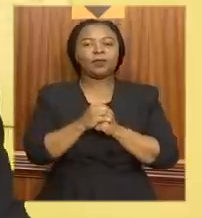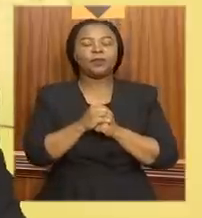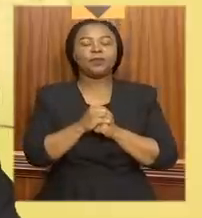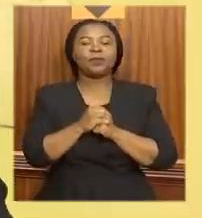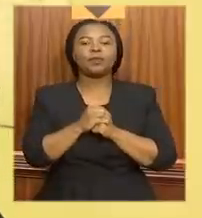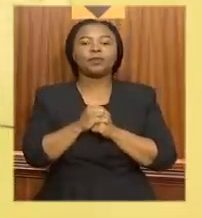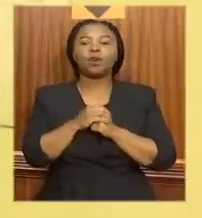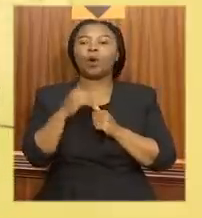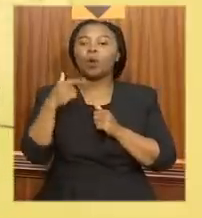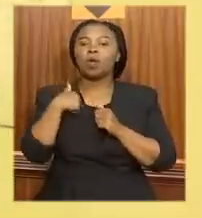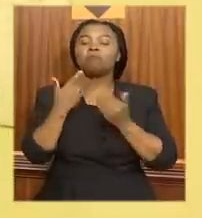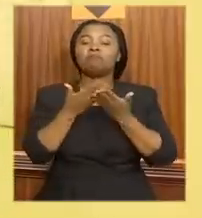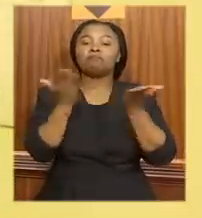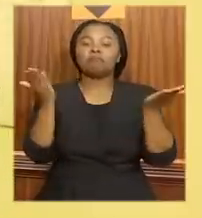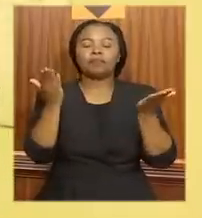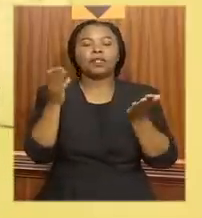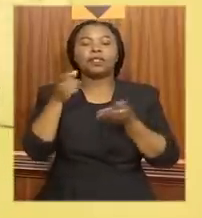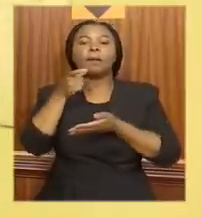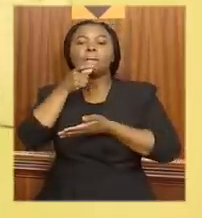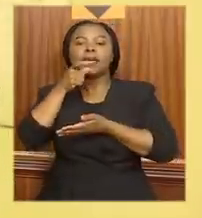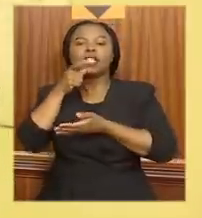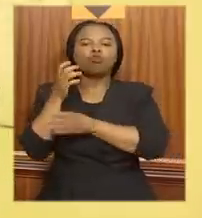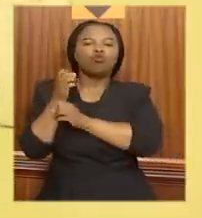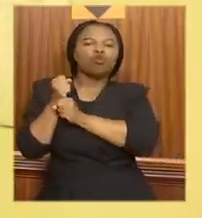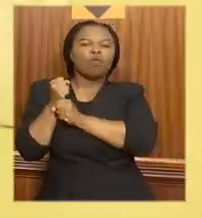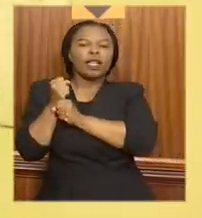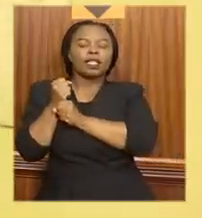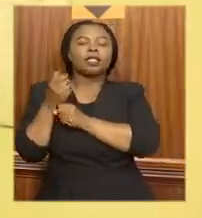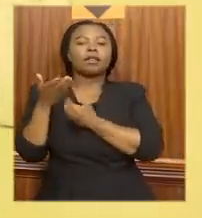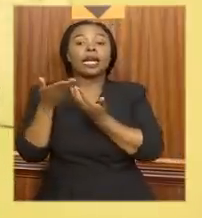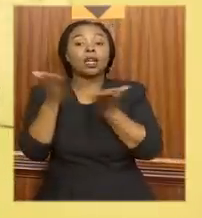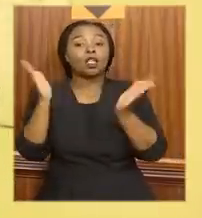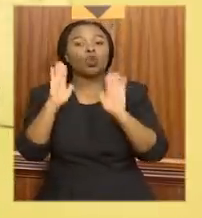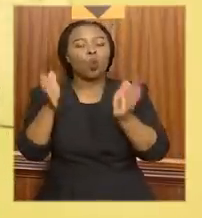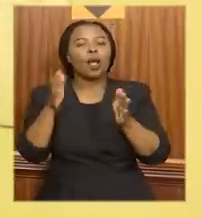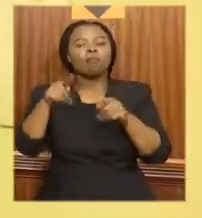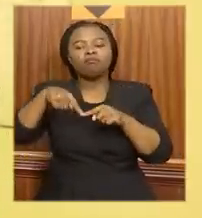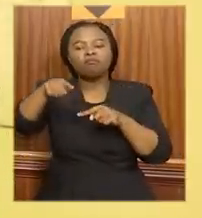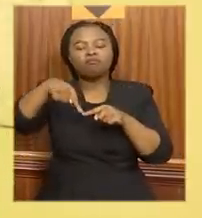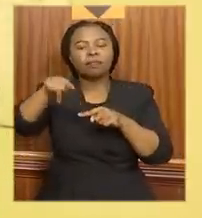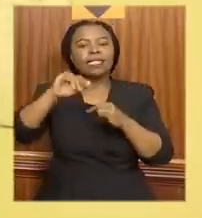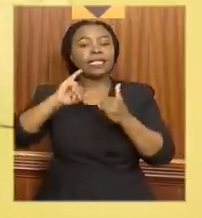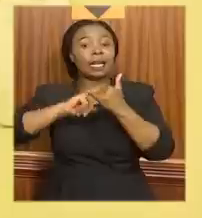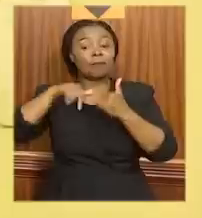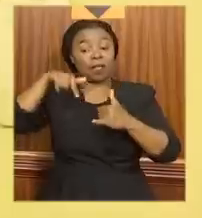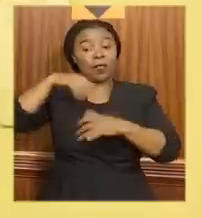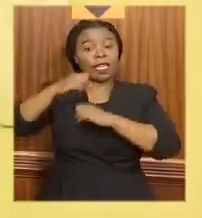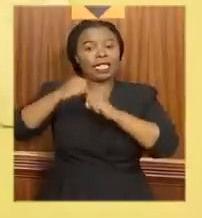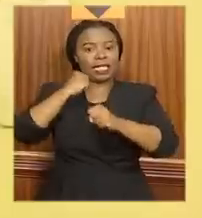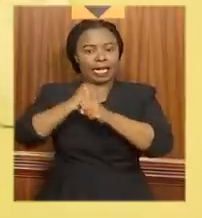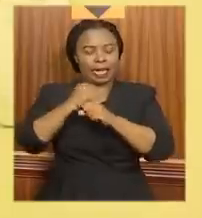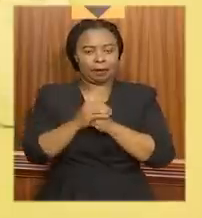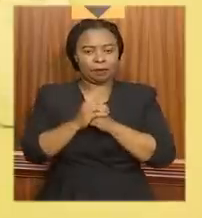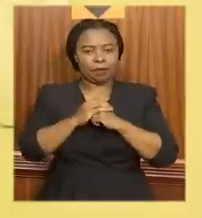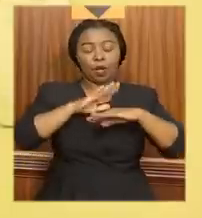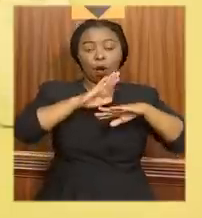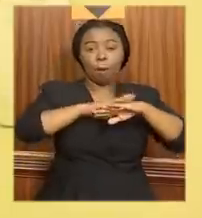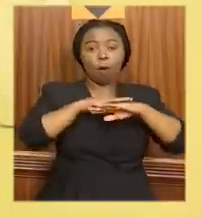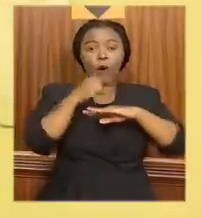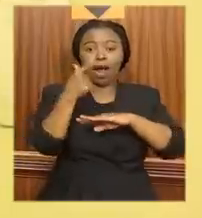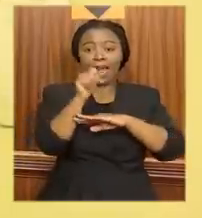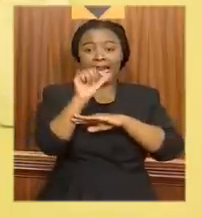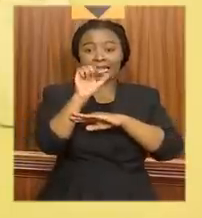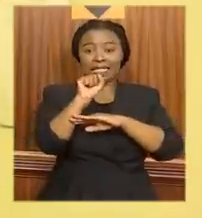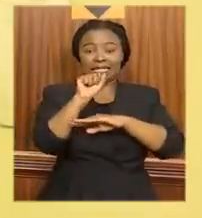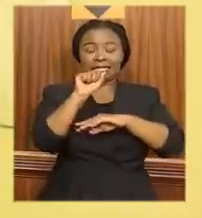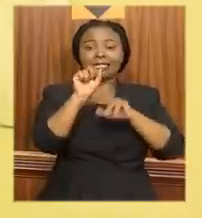for proposals for battery storage by September this year, and a further request for gas power as